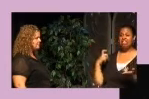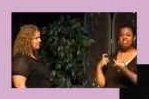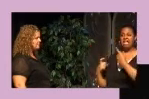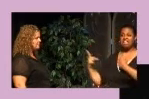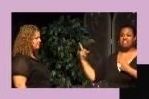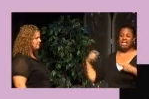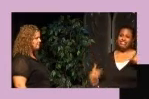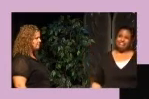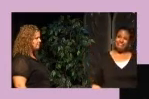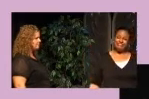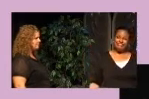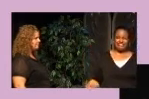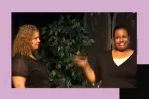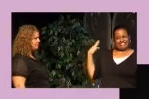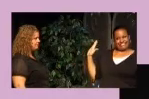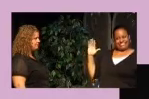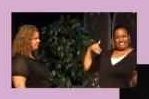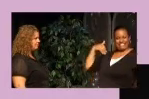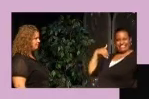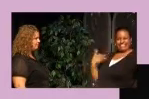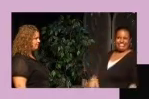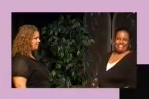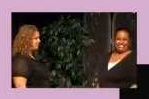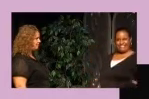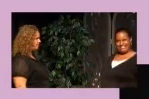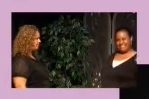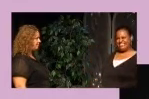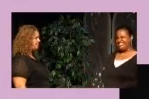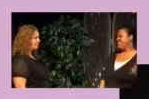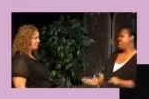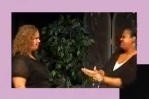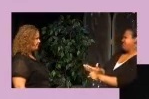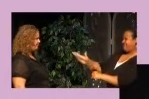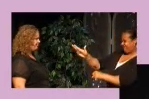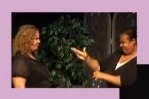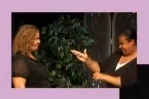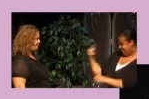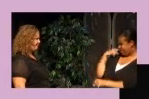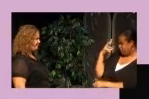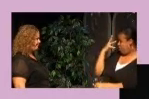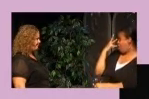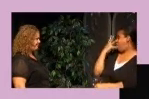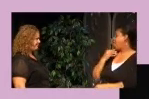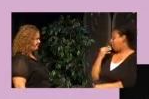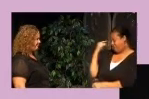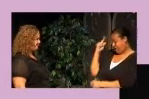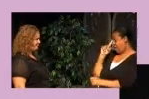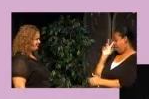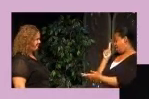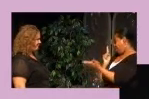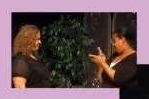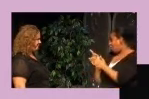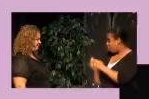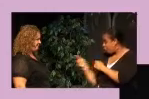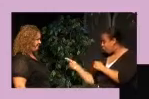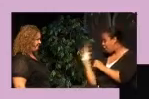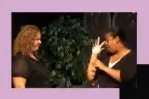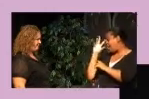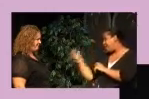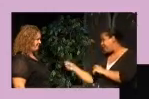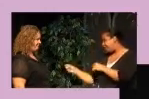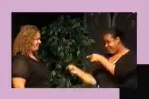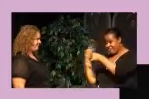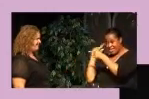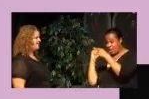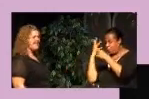of me? Hey, how do you feel when you look at me? She expects me to take pleasure in the sight of her, and she thinks she's as